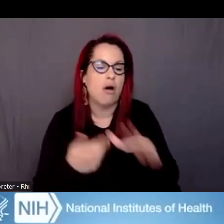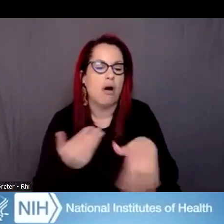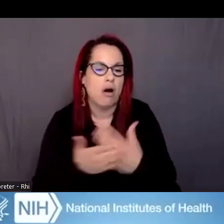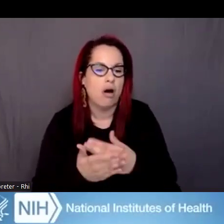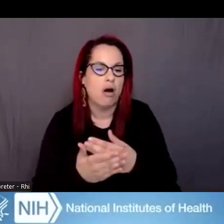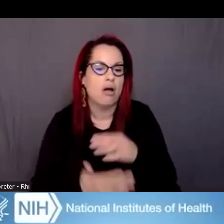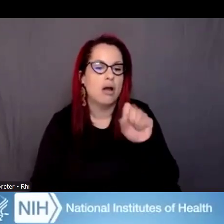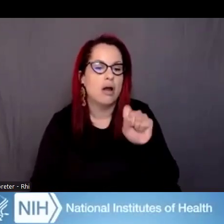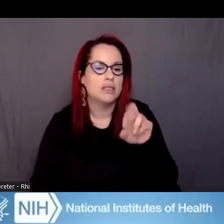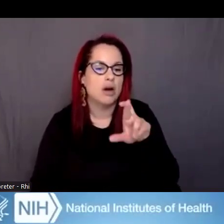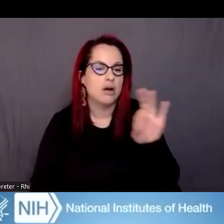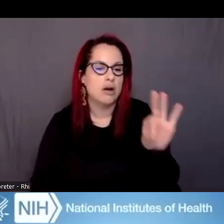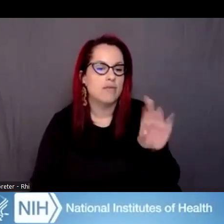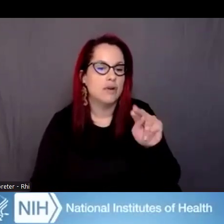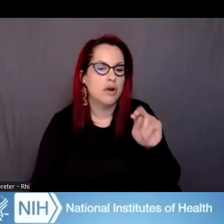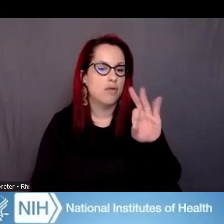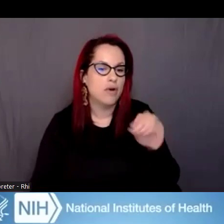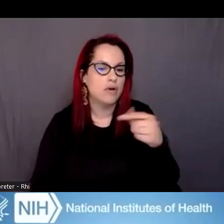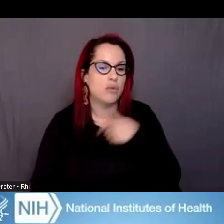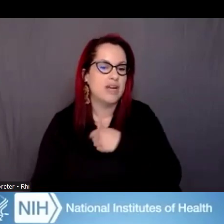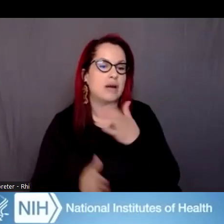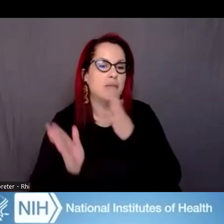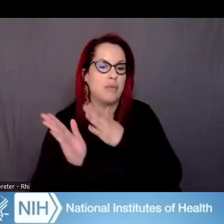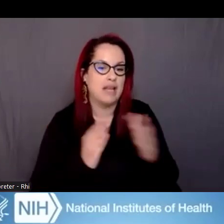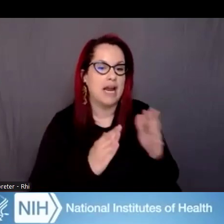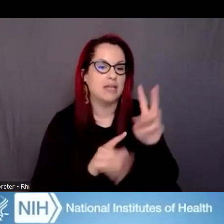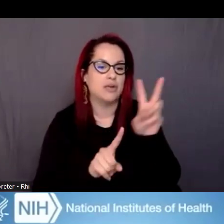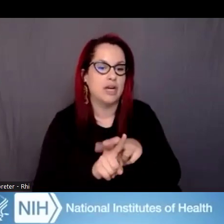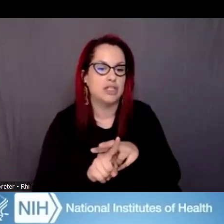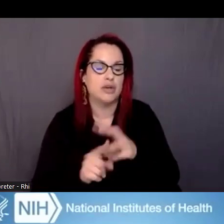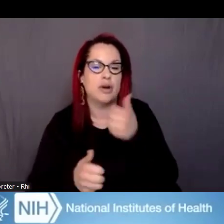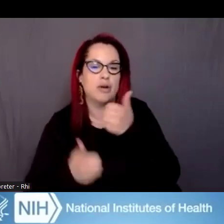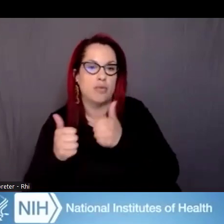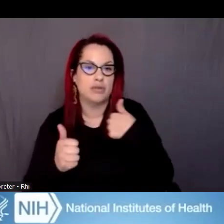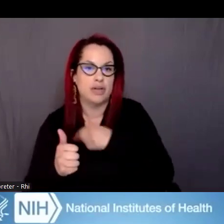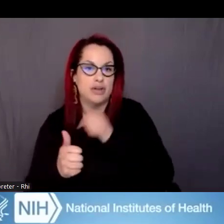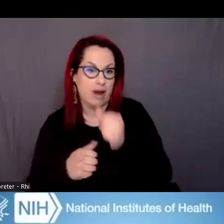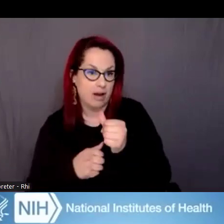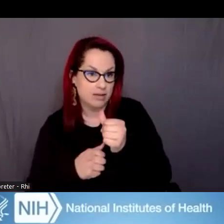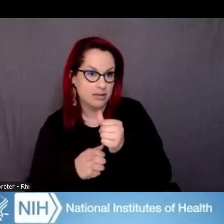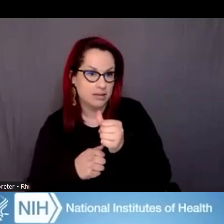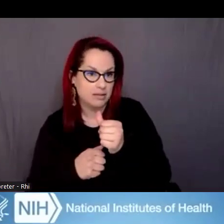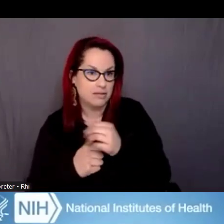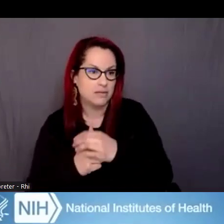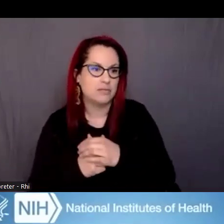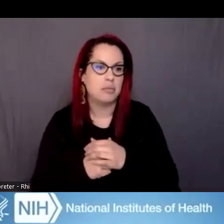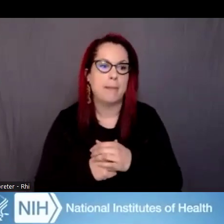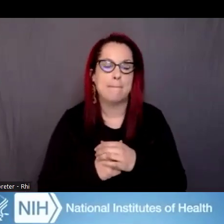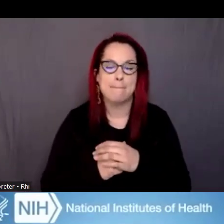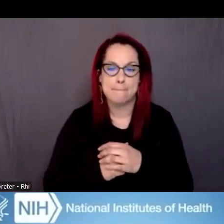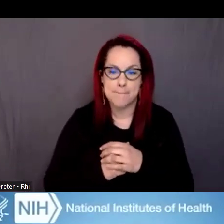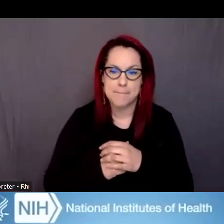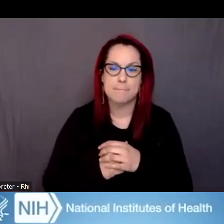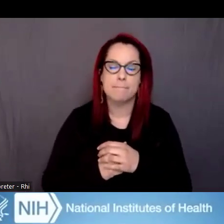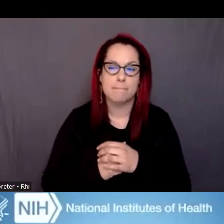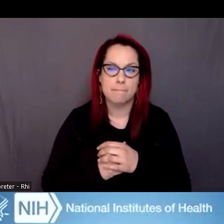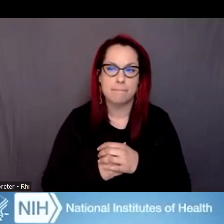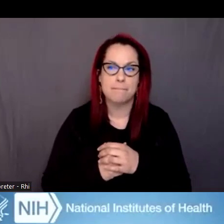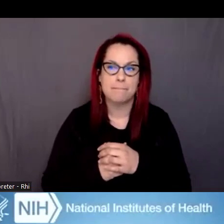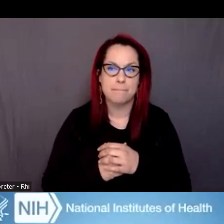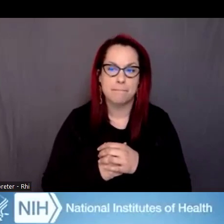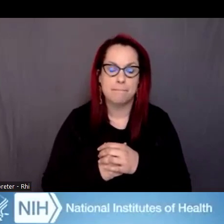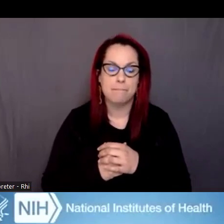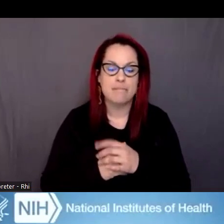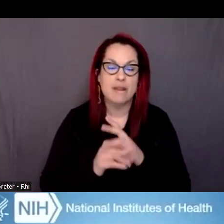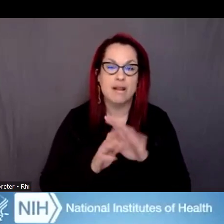we do not? The challenge in that is